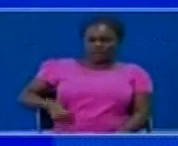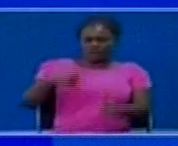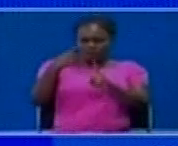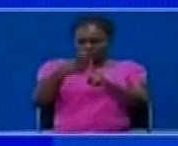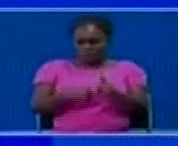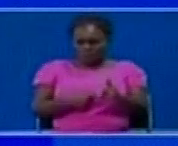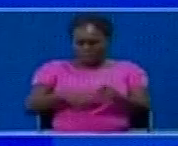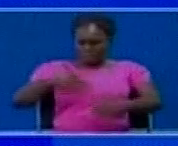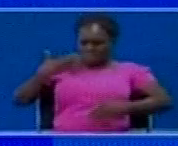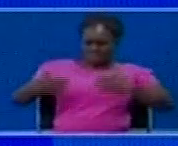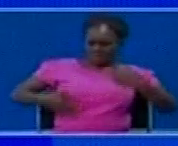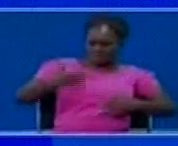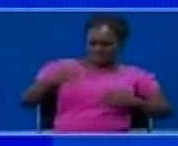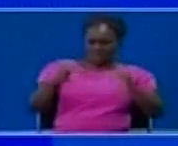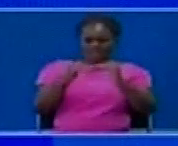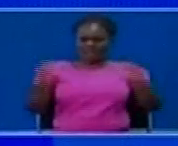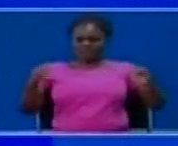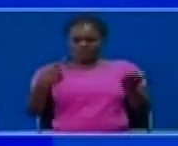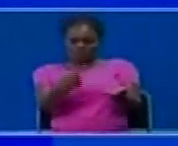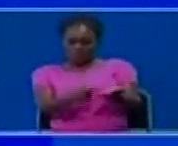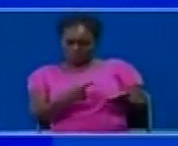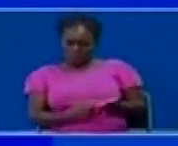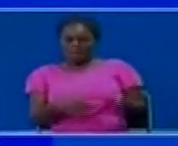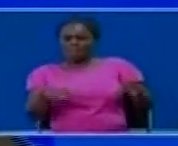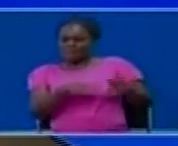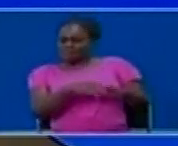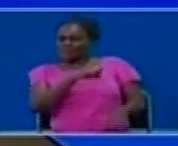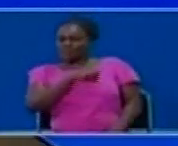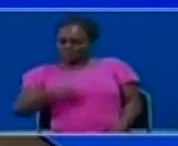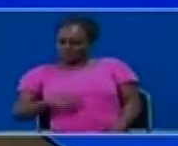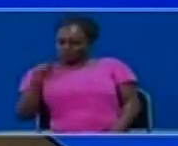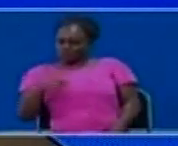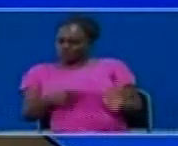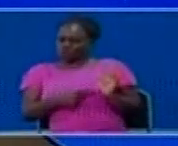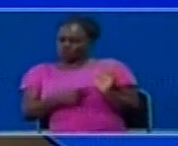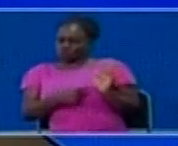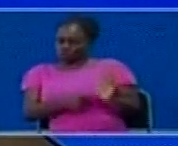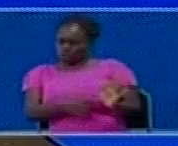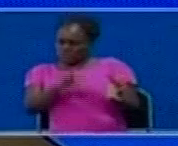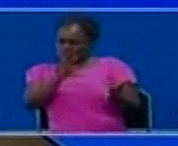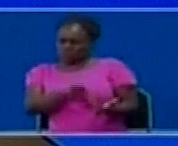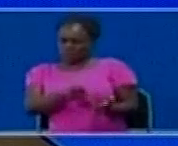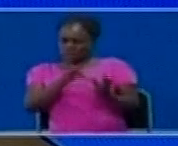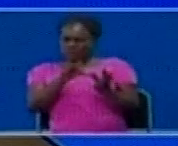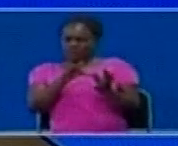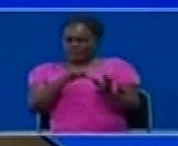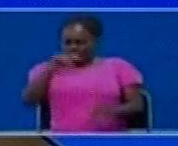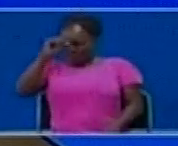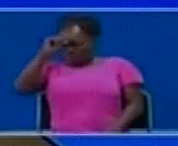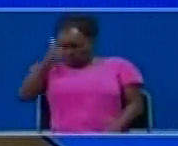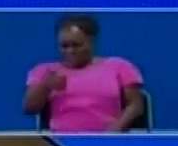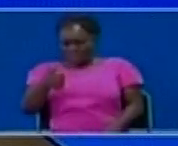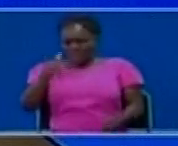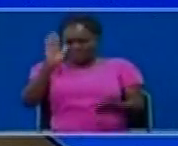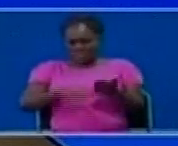their manner to the level of debate, members of the Senate today distinguished themselves sharply from their National